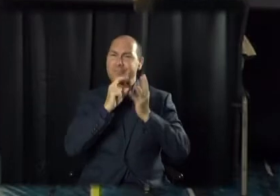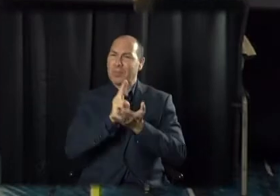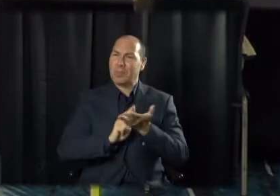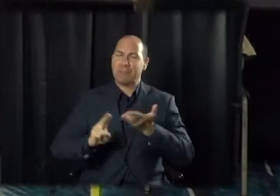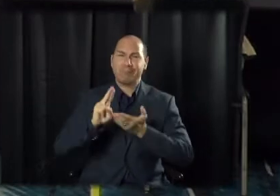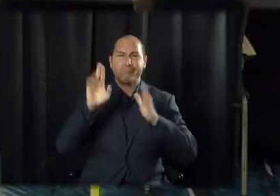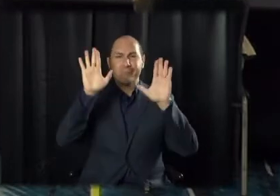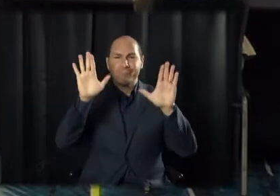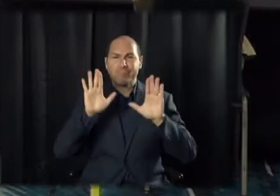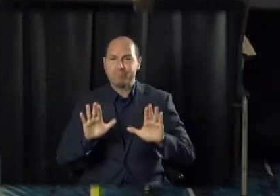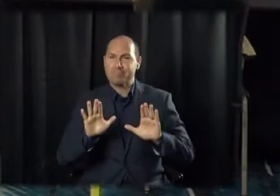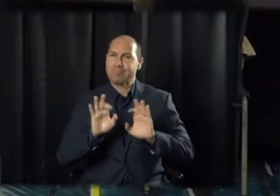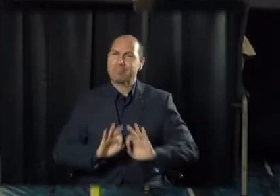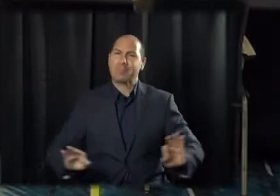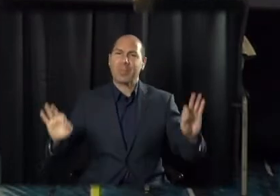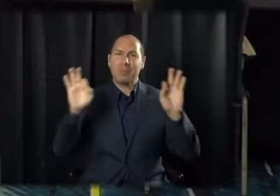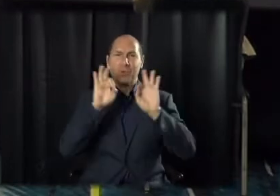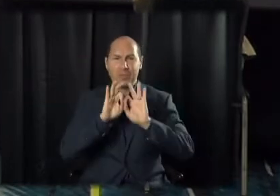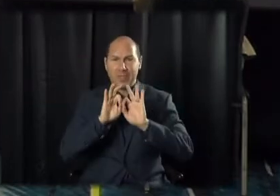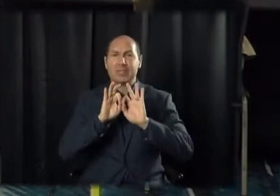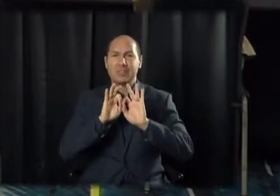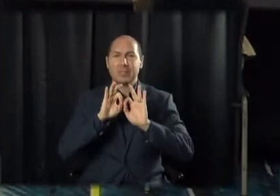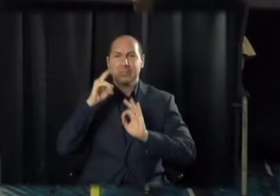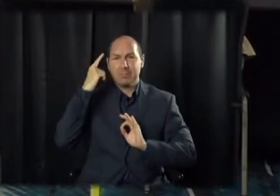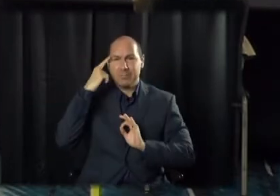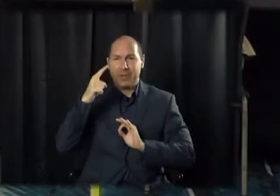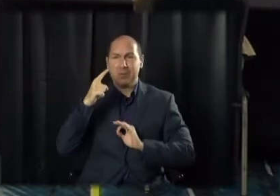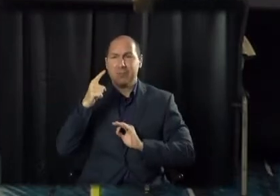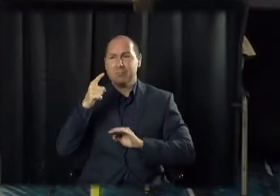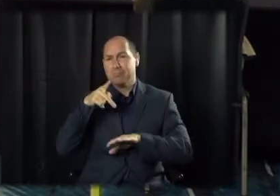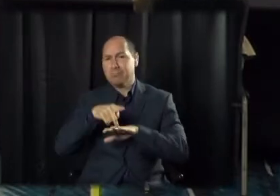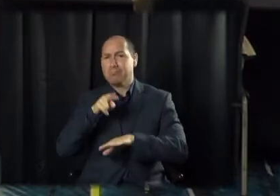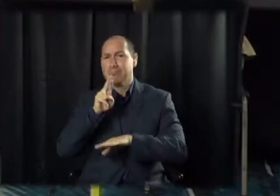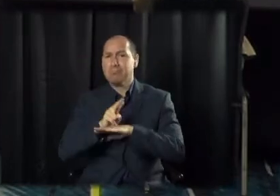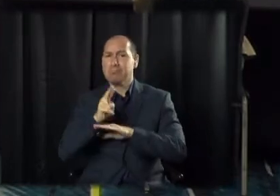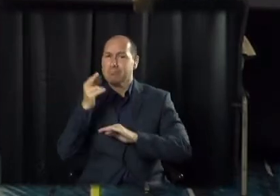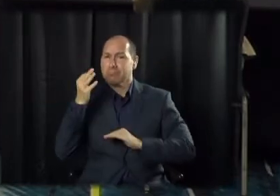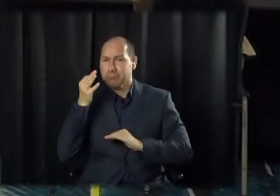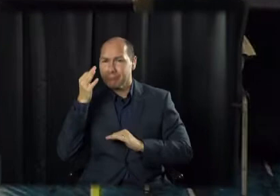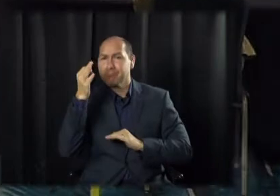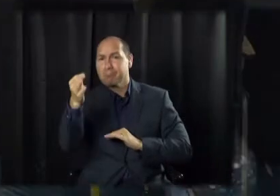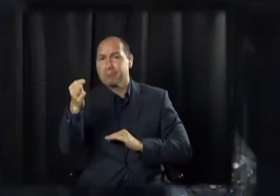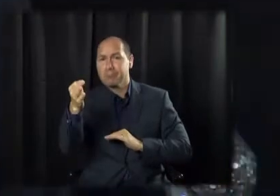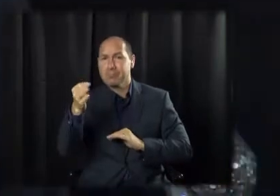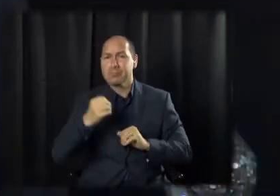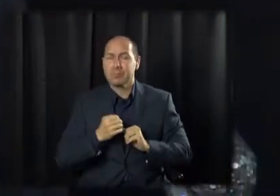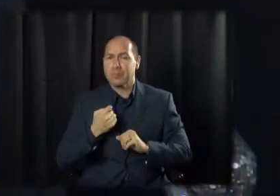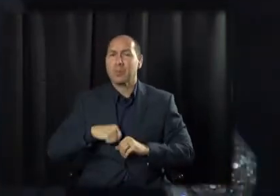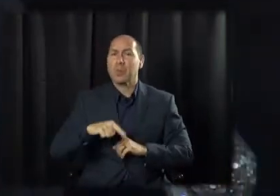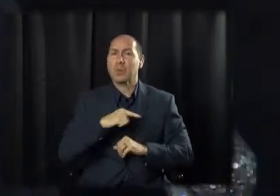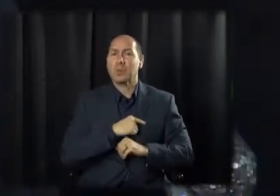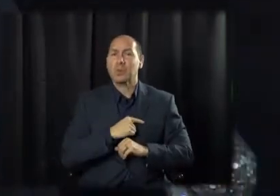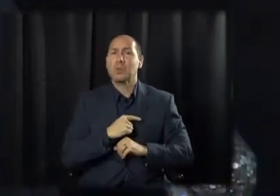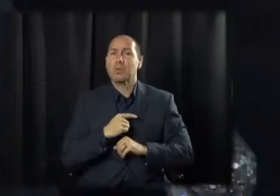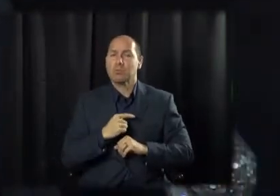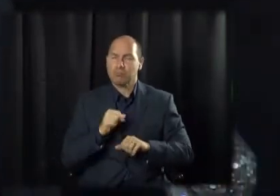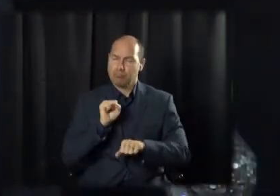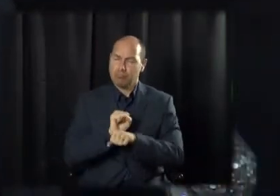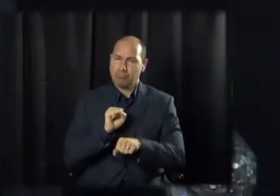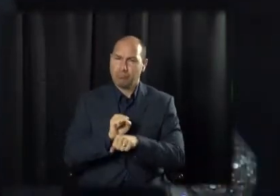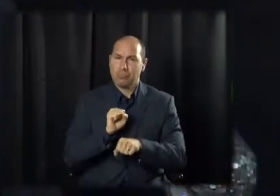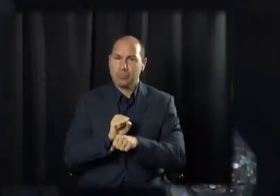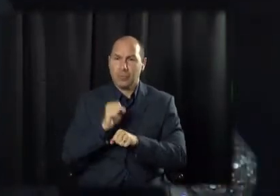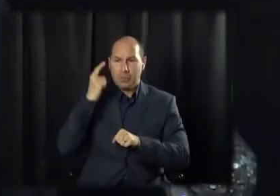absolutely essential to the future of Puerto Rico. And we're trying to do everything we can to